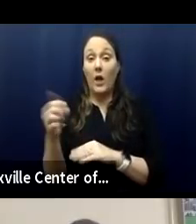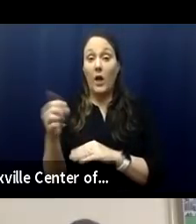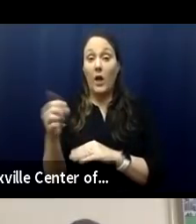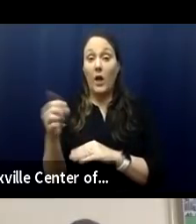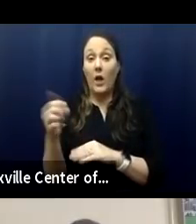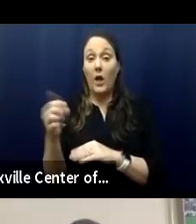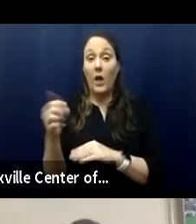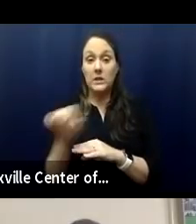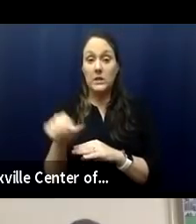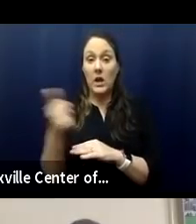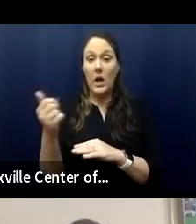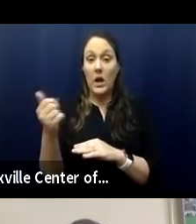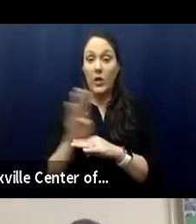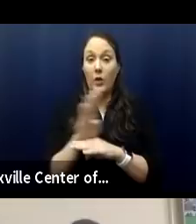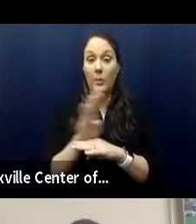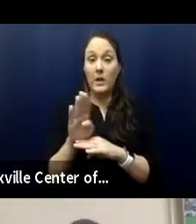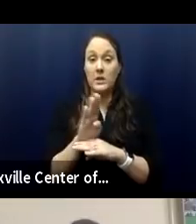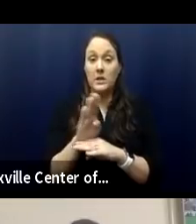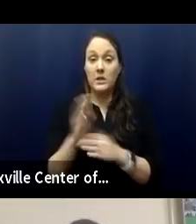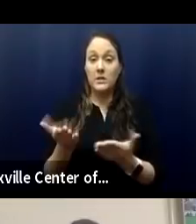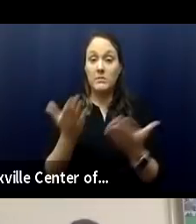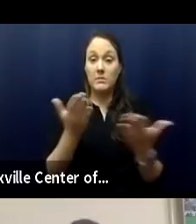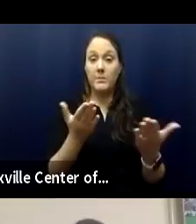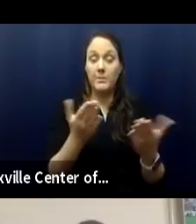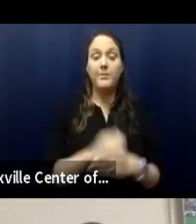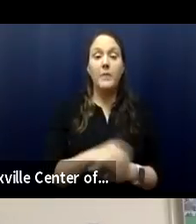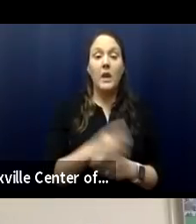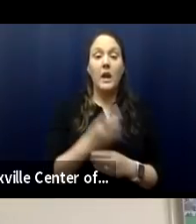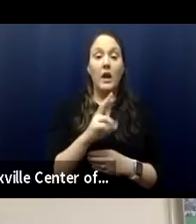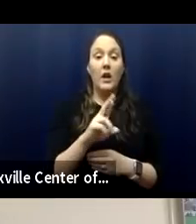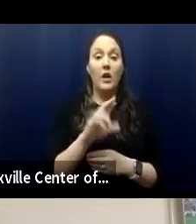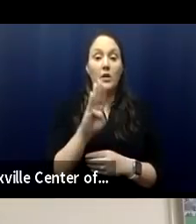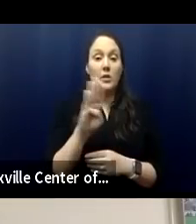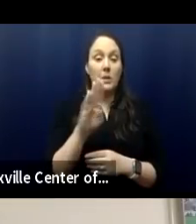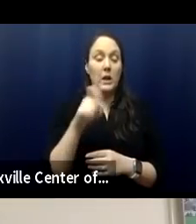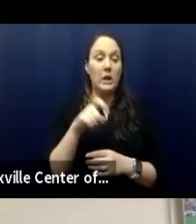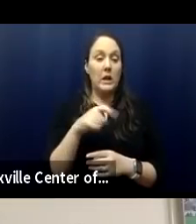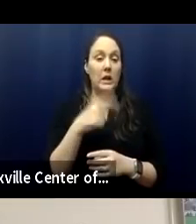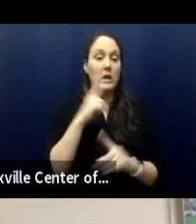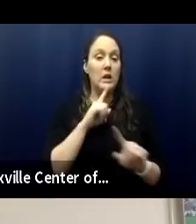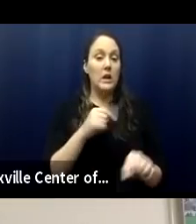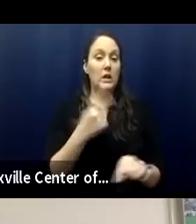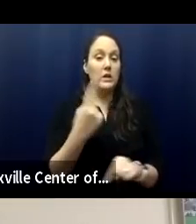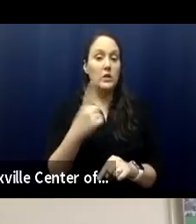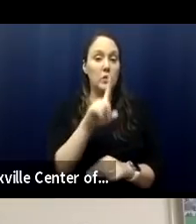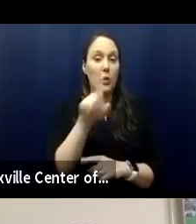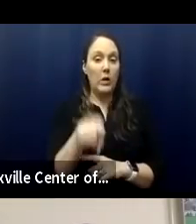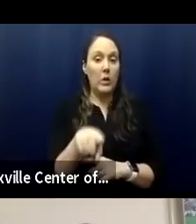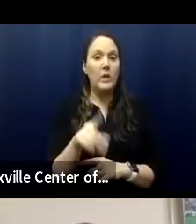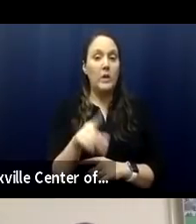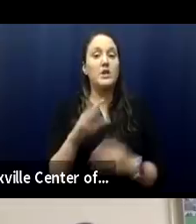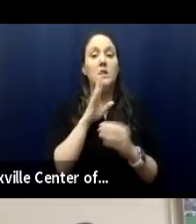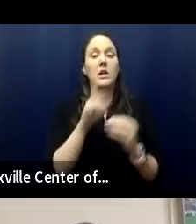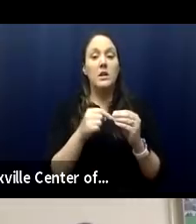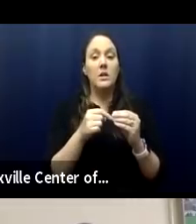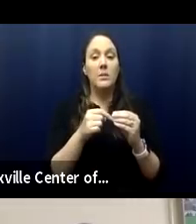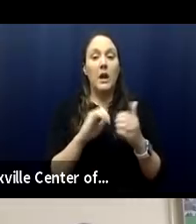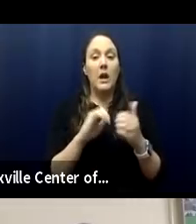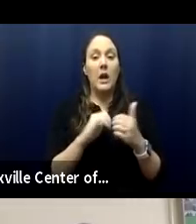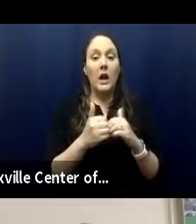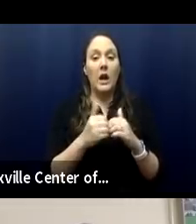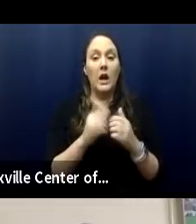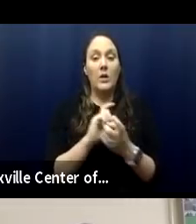before us this evening? There's one question that we do need to answer, and then talk about switching up how we manage